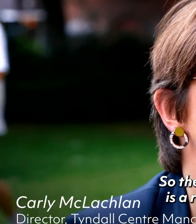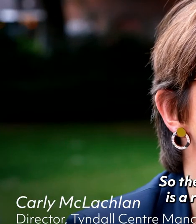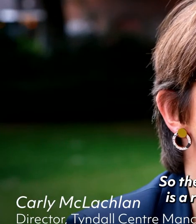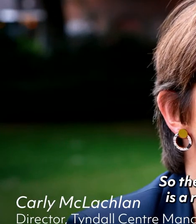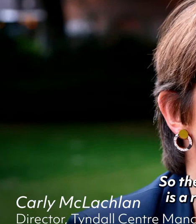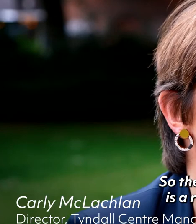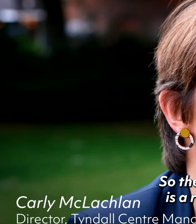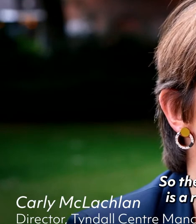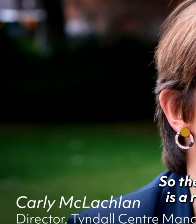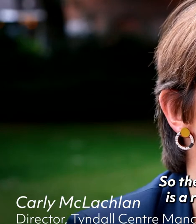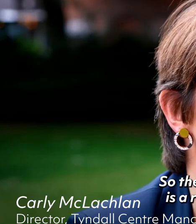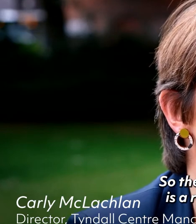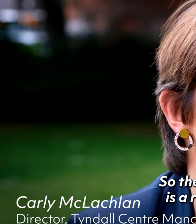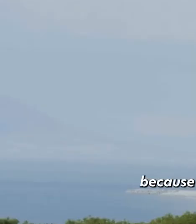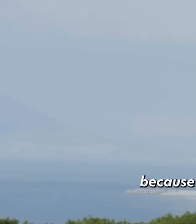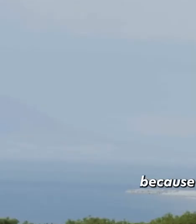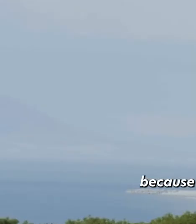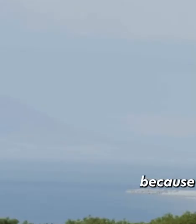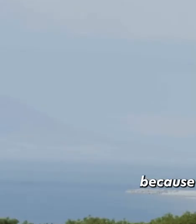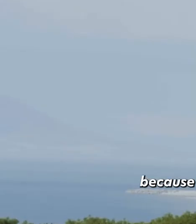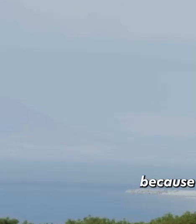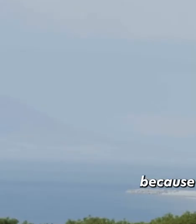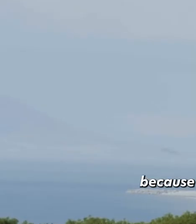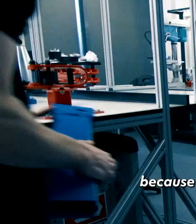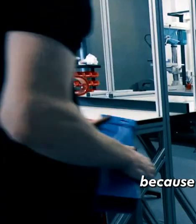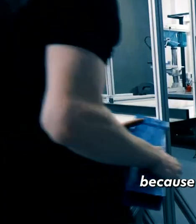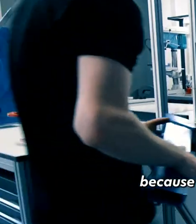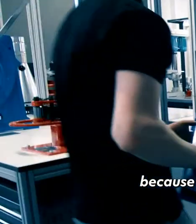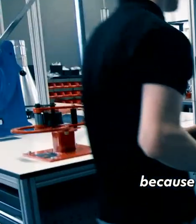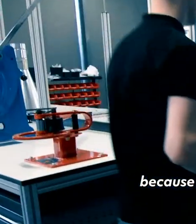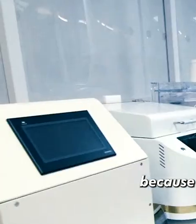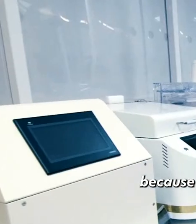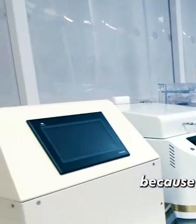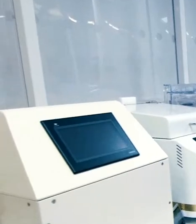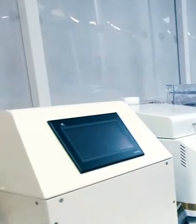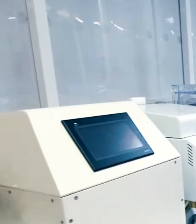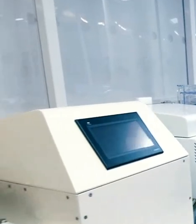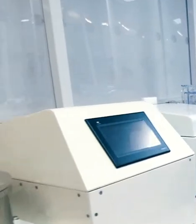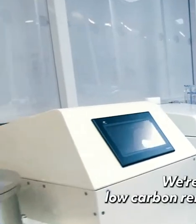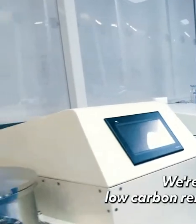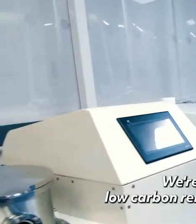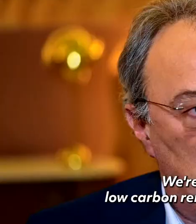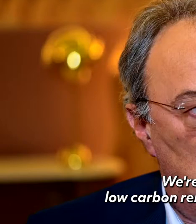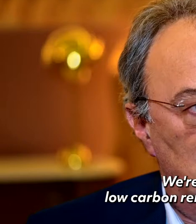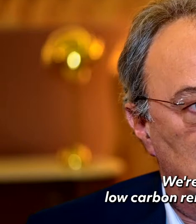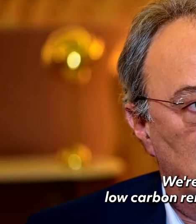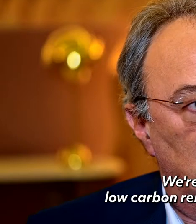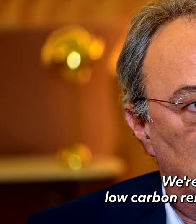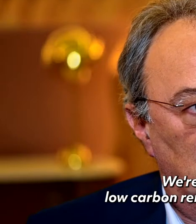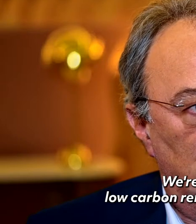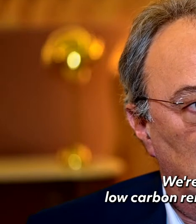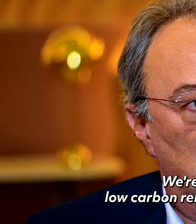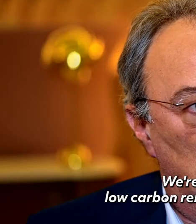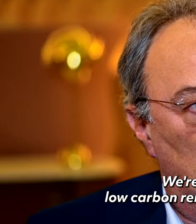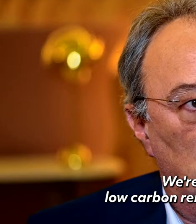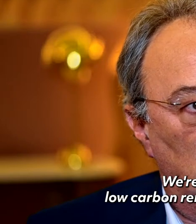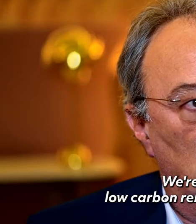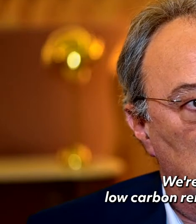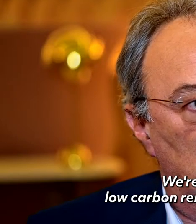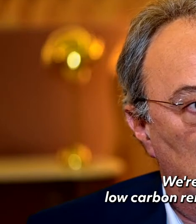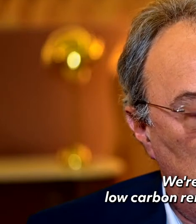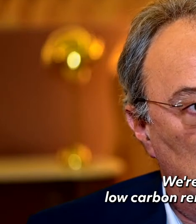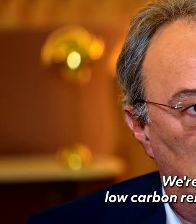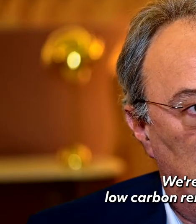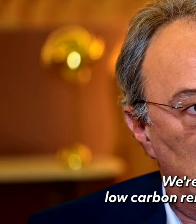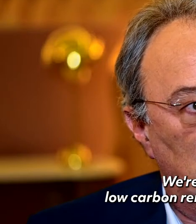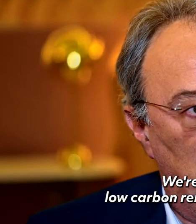Innovation Agency is a really exciting development because it's bringing together partners from across the city. We're also trying to deliver more low